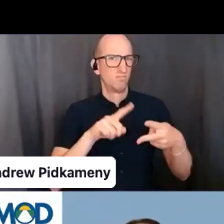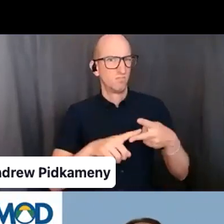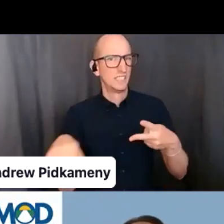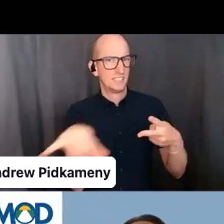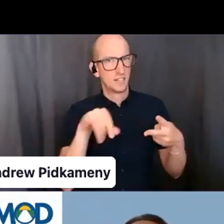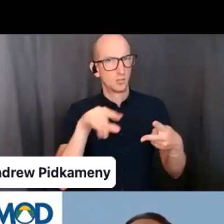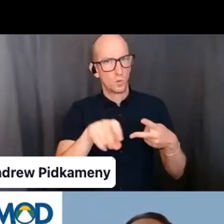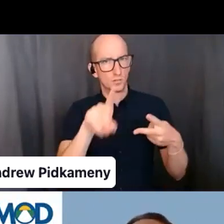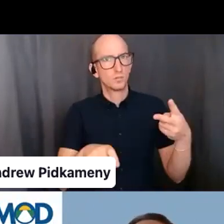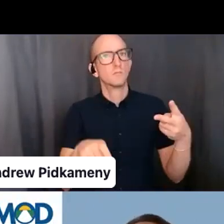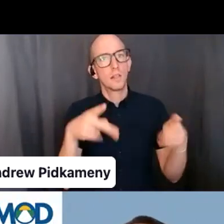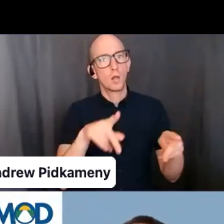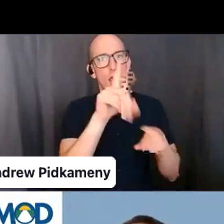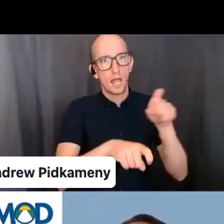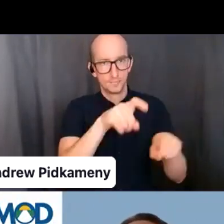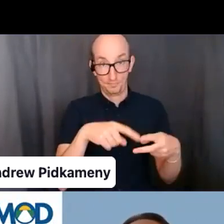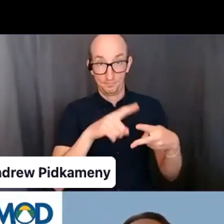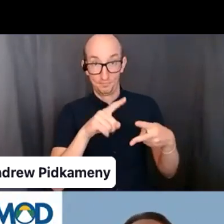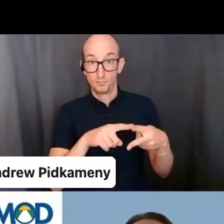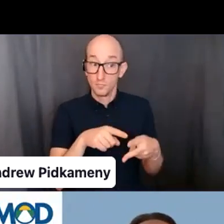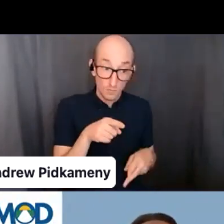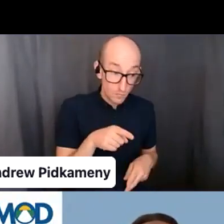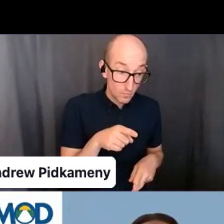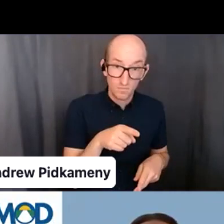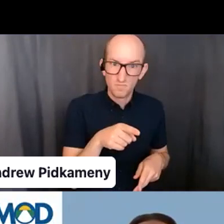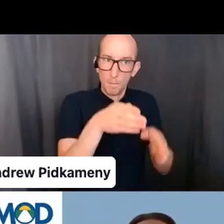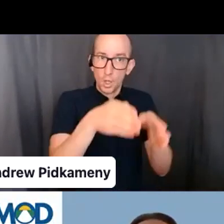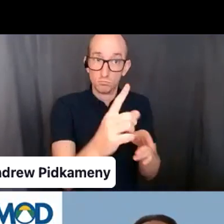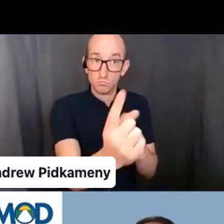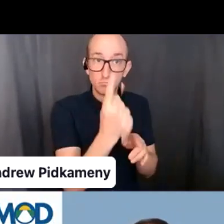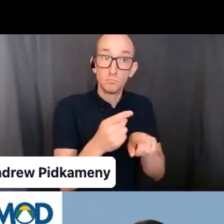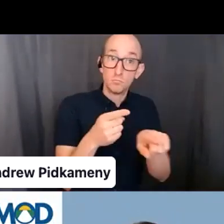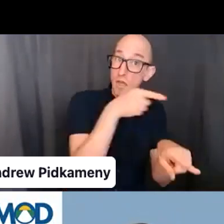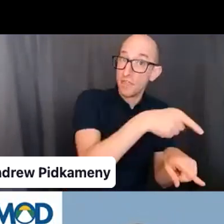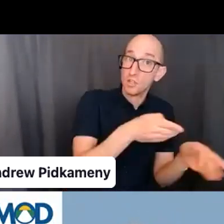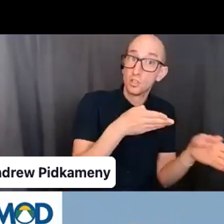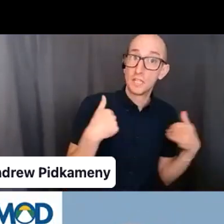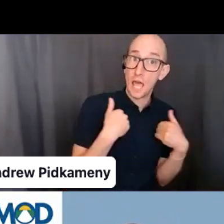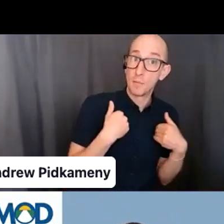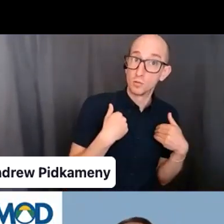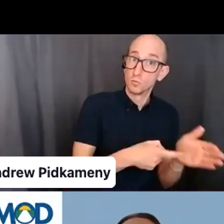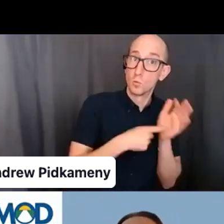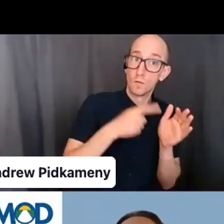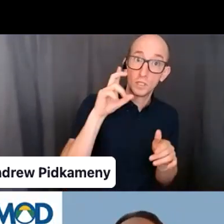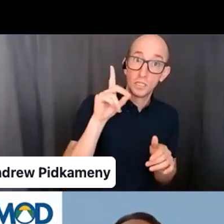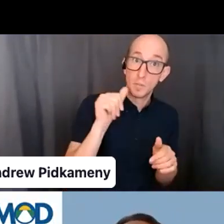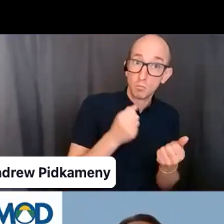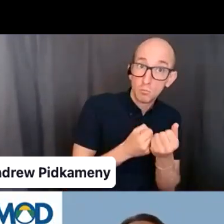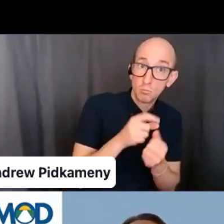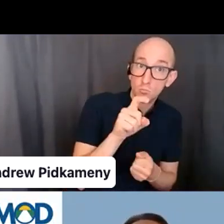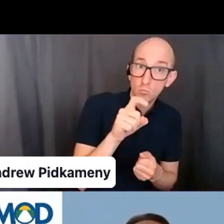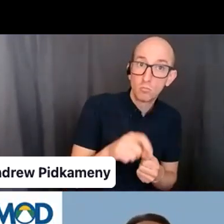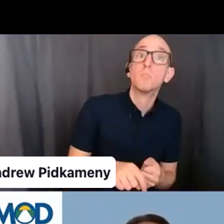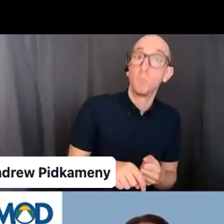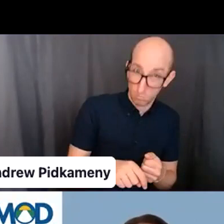questions. Is this a service animal needed because of a disability? And secondly, what work or tasks has